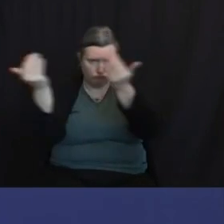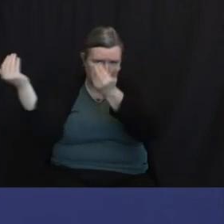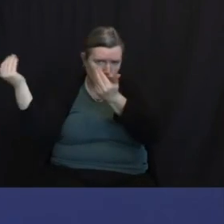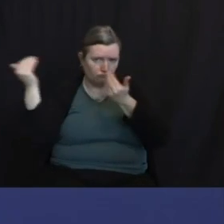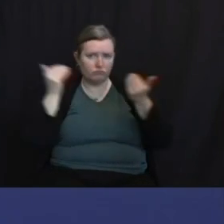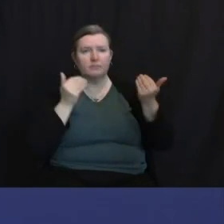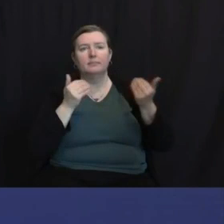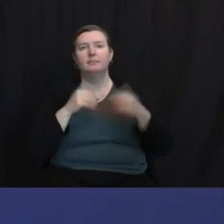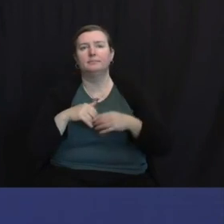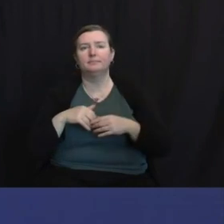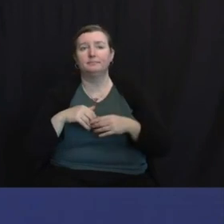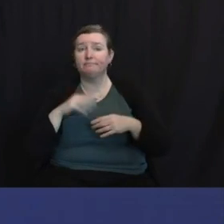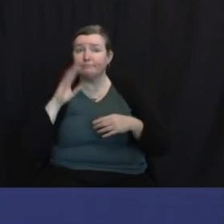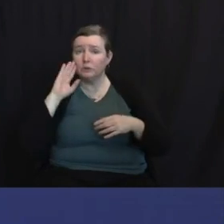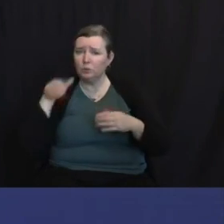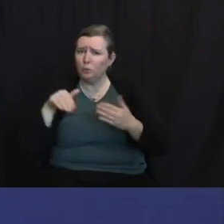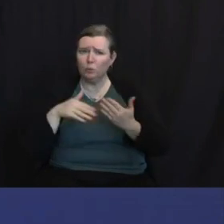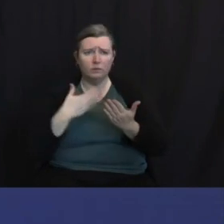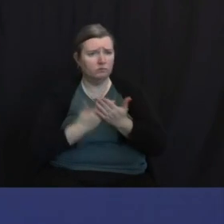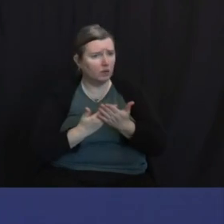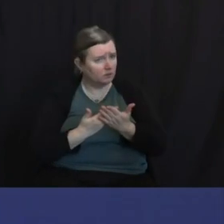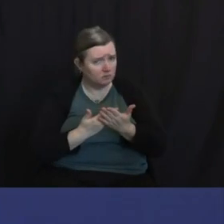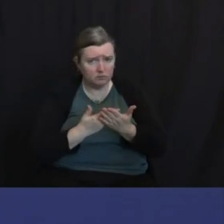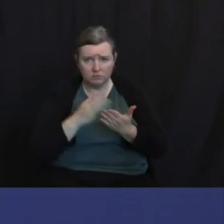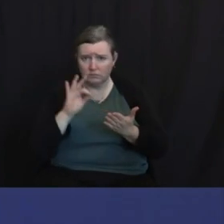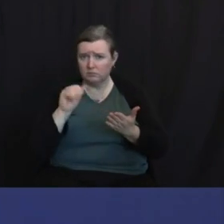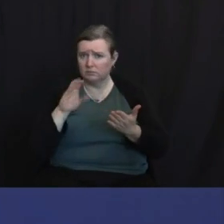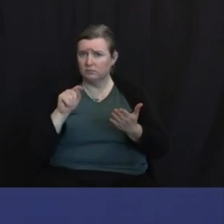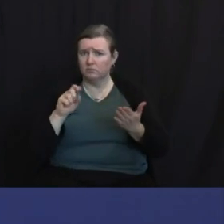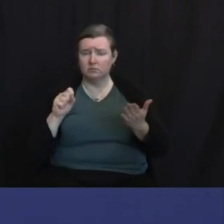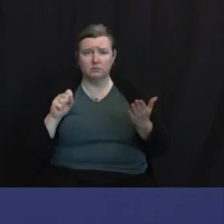on fact, not speculation, where the virus